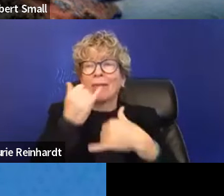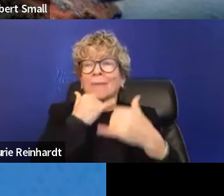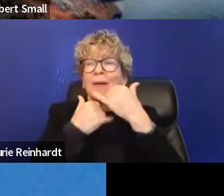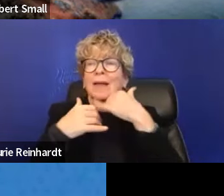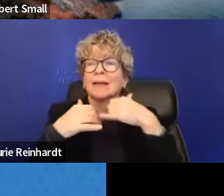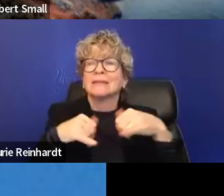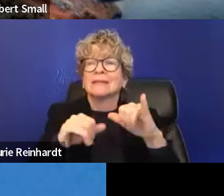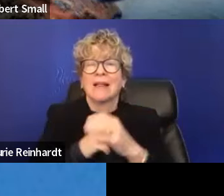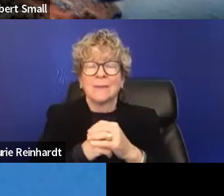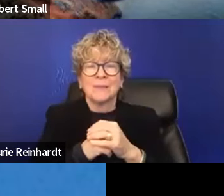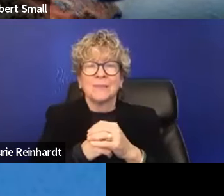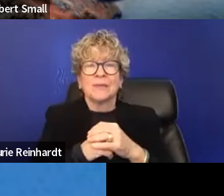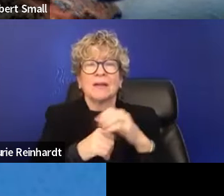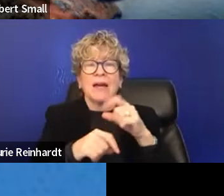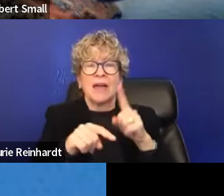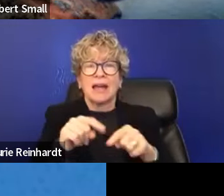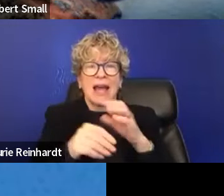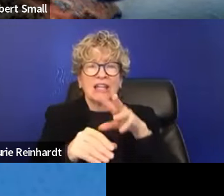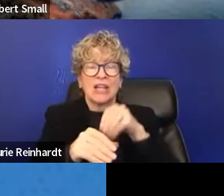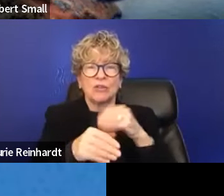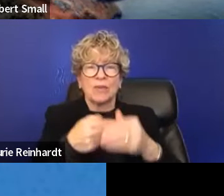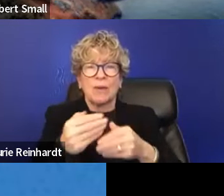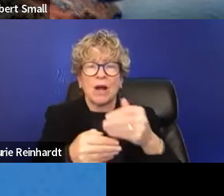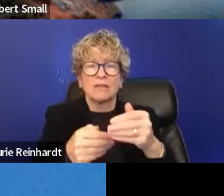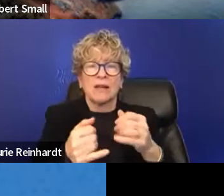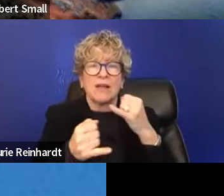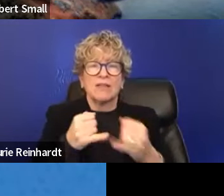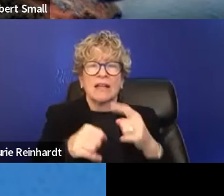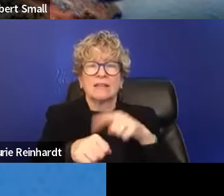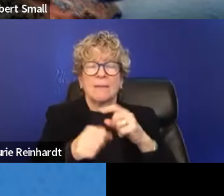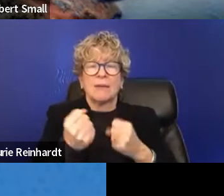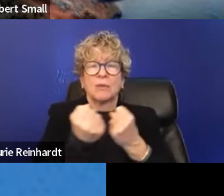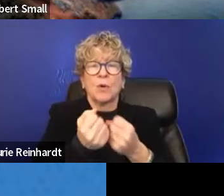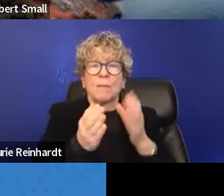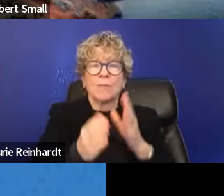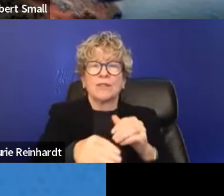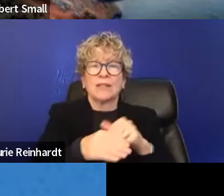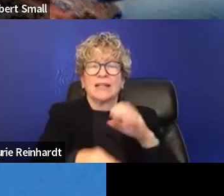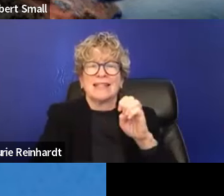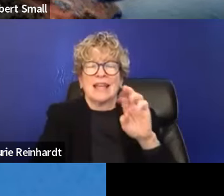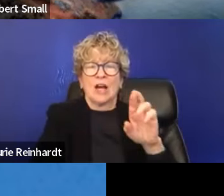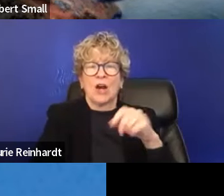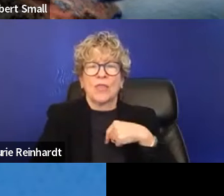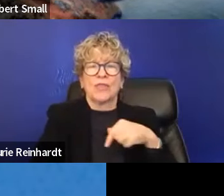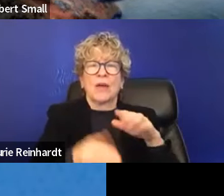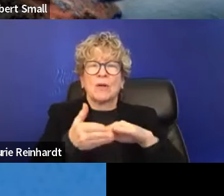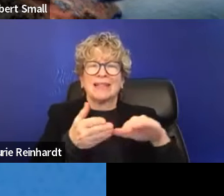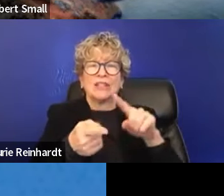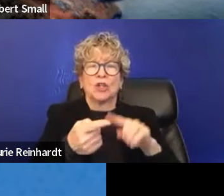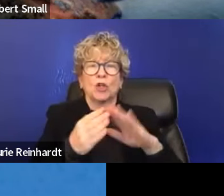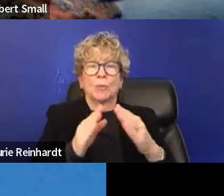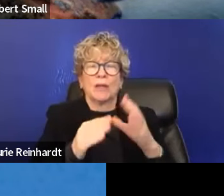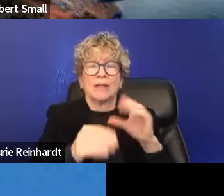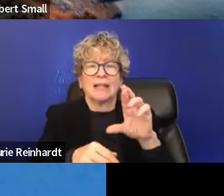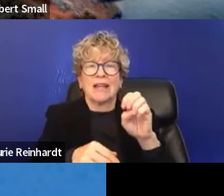not able to engage with the process. The last time I supported a friend in the ER, they were released to community care and they didn't feel safe with